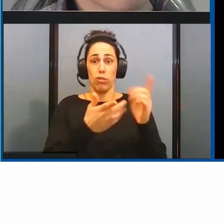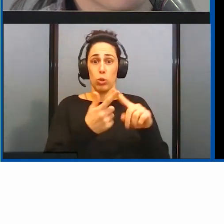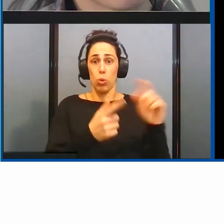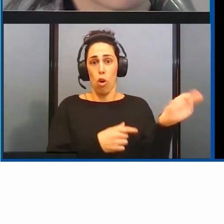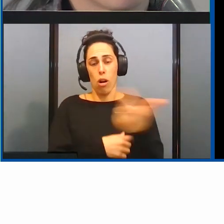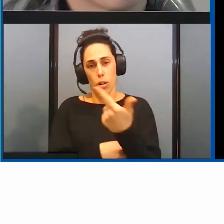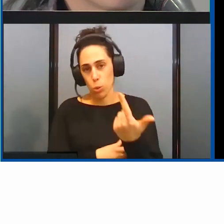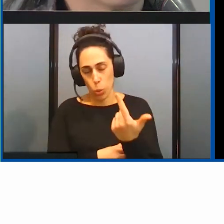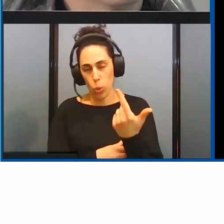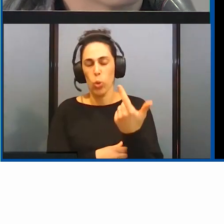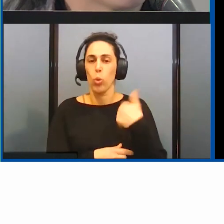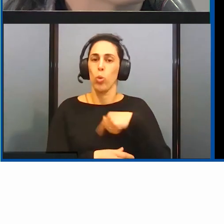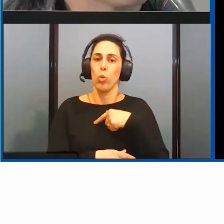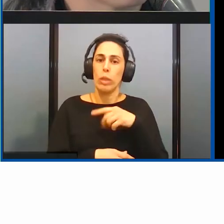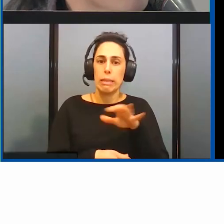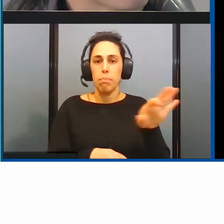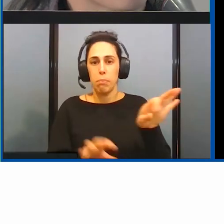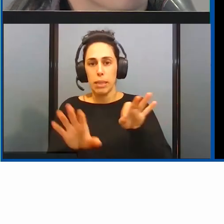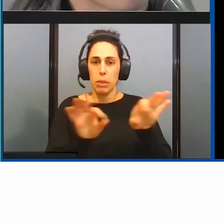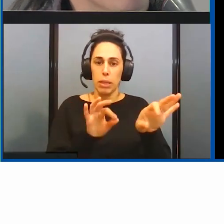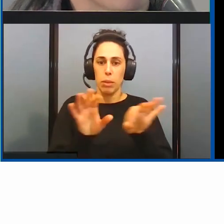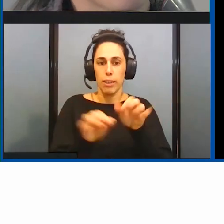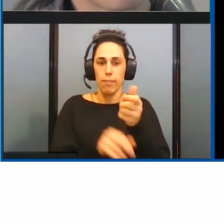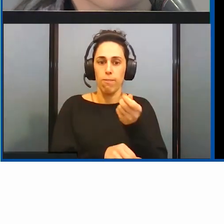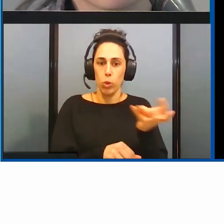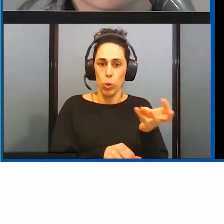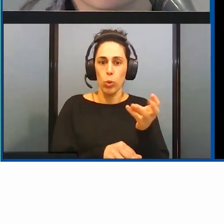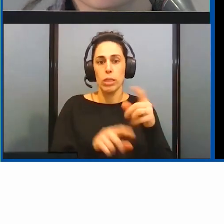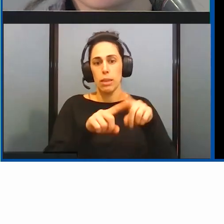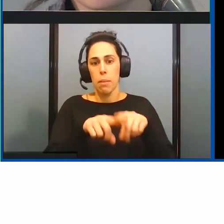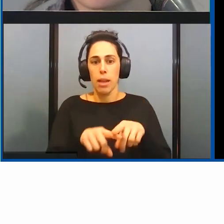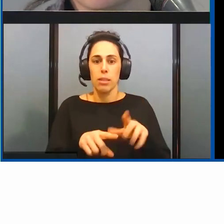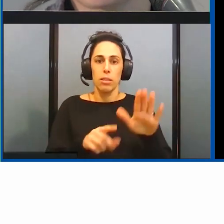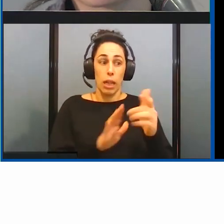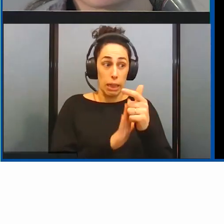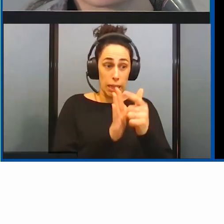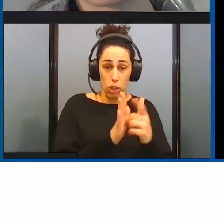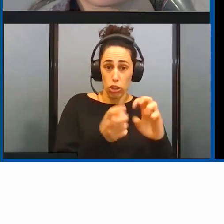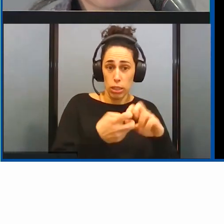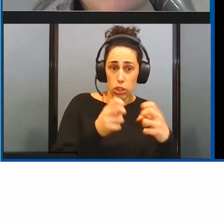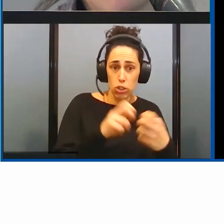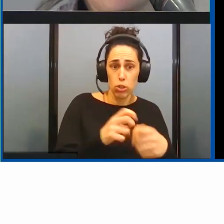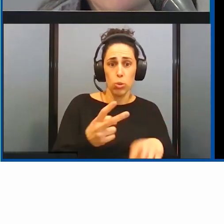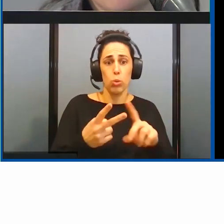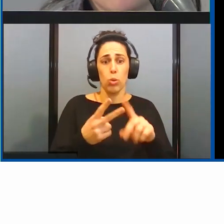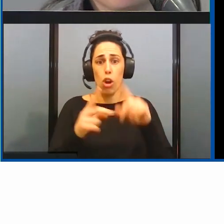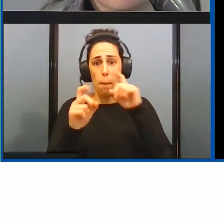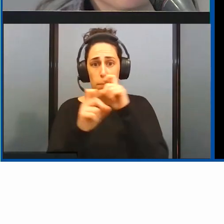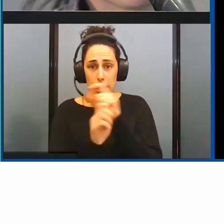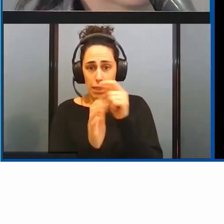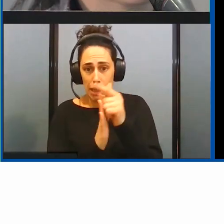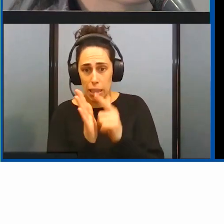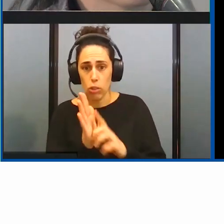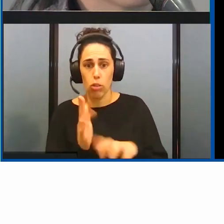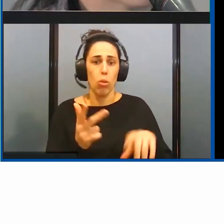personal issues, and we practice from a trauma-informed, multidisciplinary problem-solving perspective. And